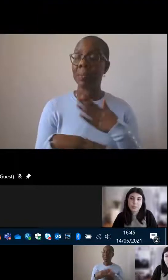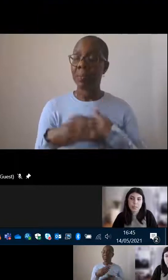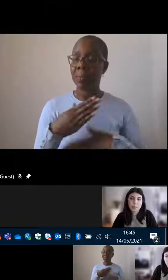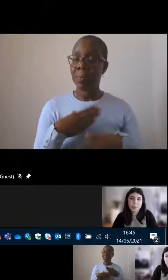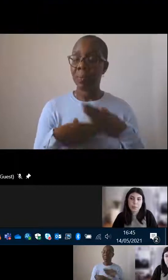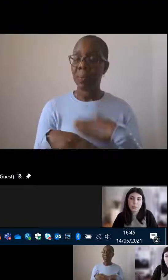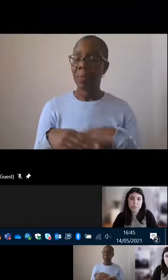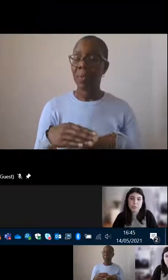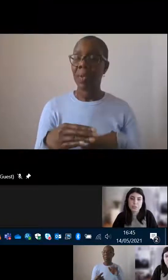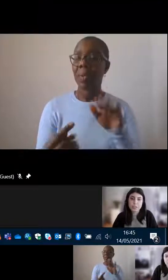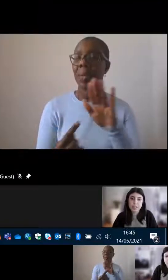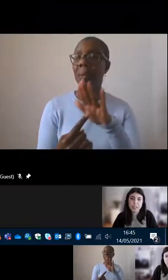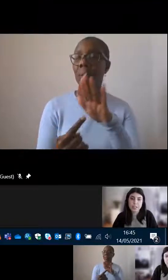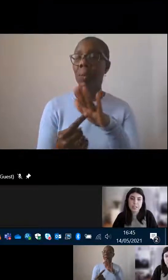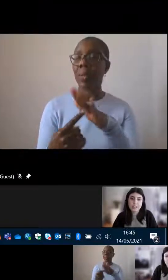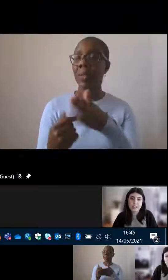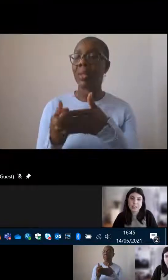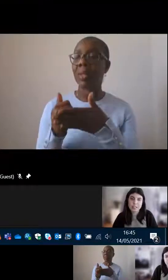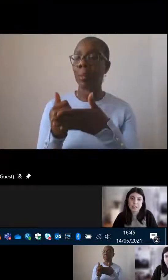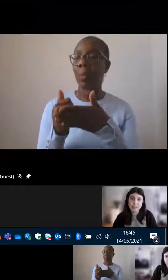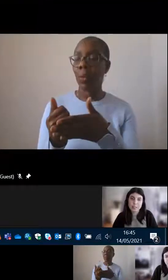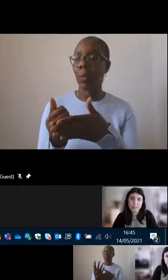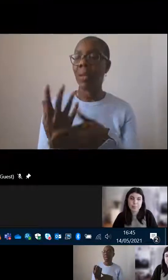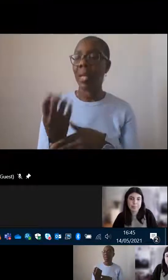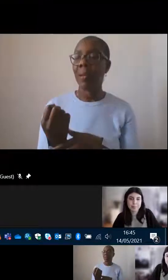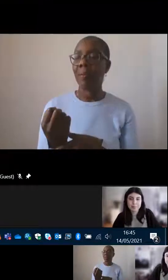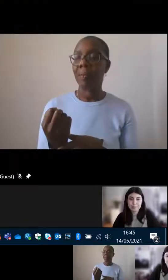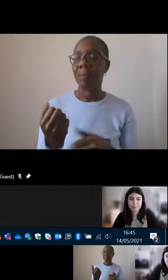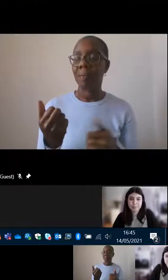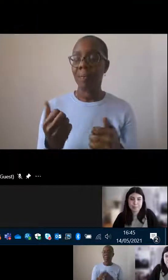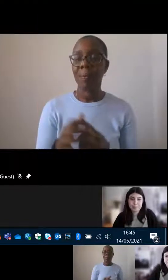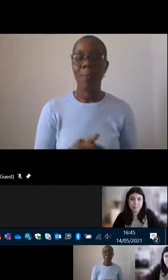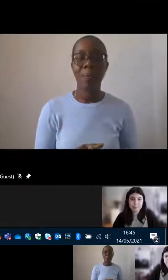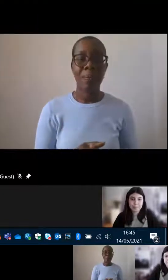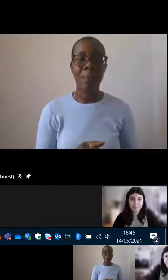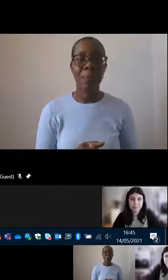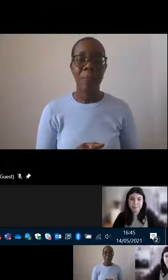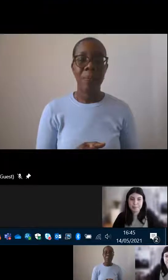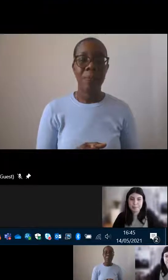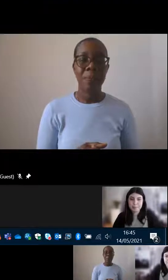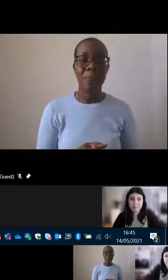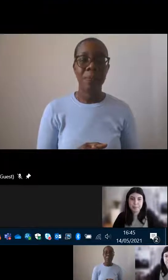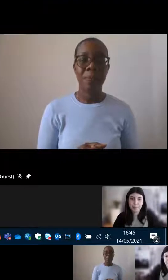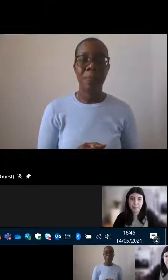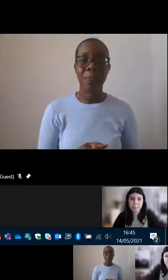support that's available during this year.